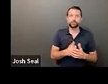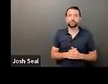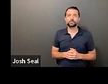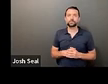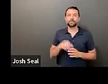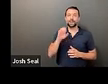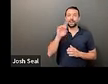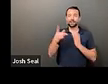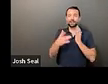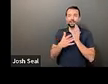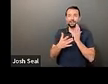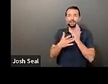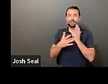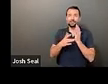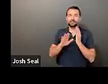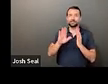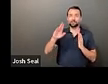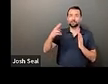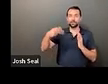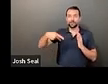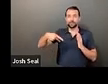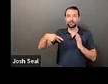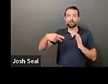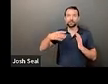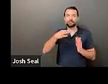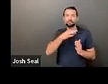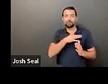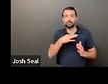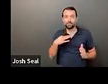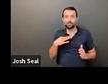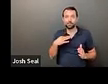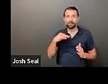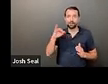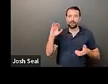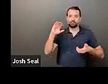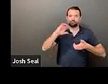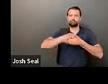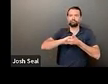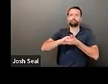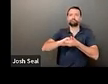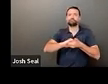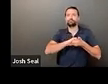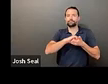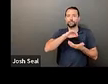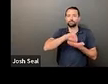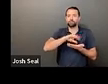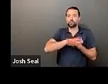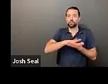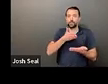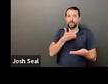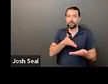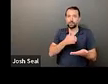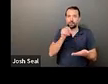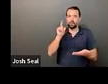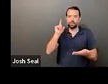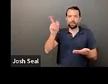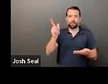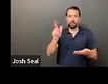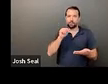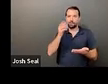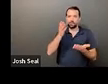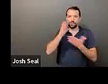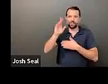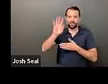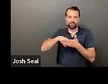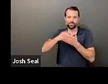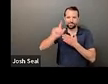assistants, collaborations between staff are listed here, not the service grid. So we added that because we were finding that there was some confusion. So that's a new one.